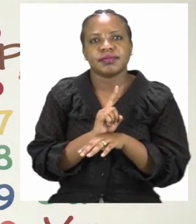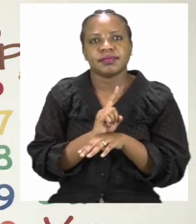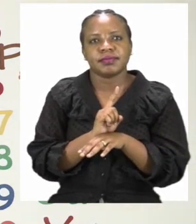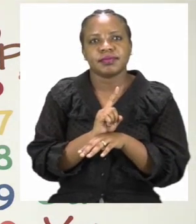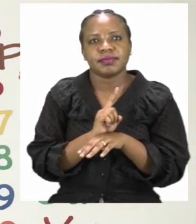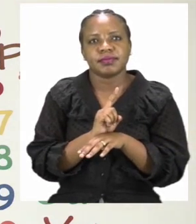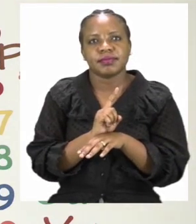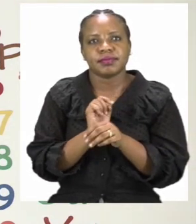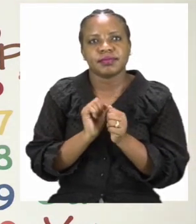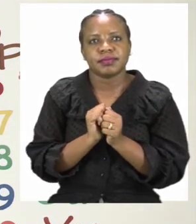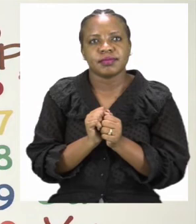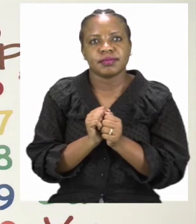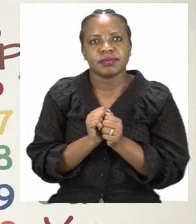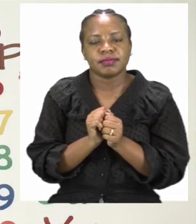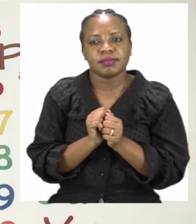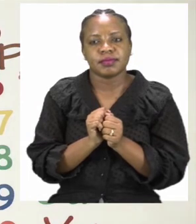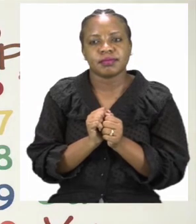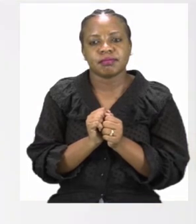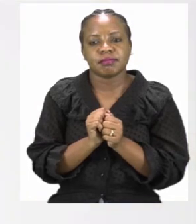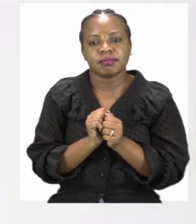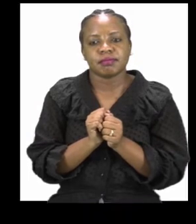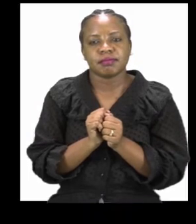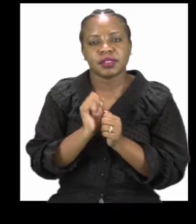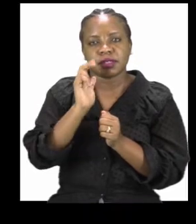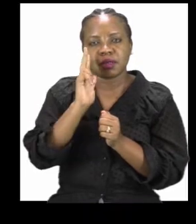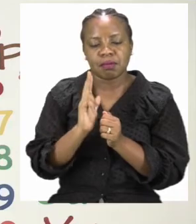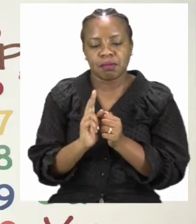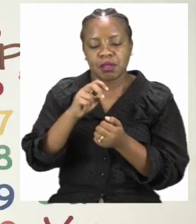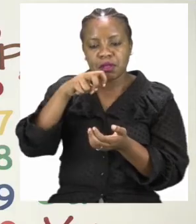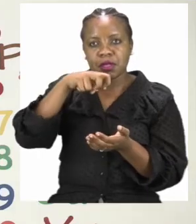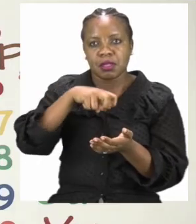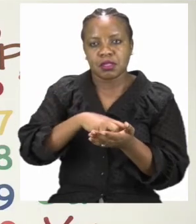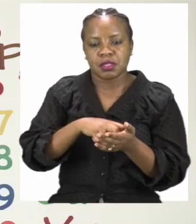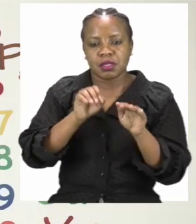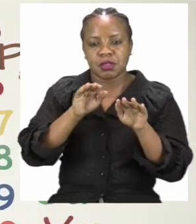is someone sitting on a table and he is saying, hi,